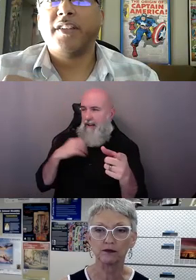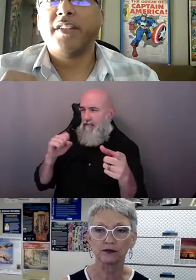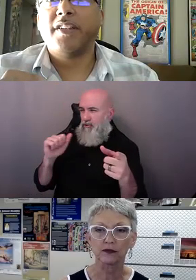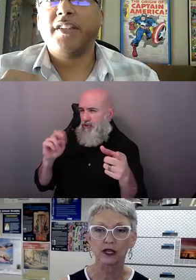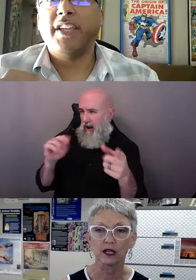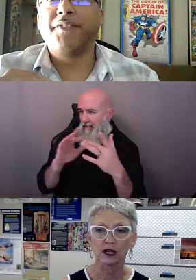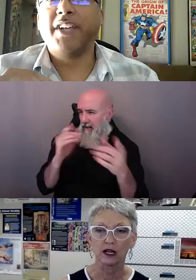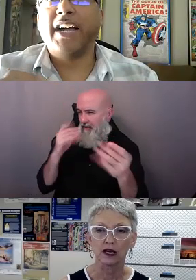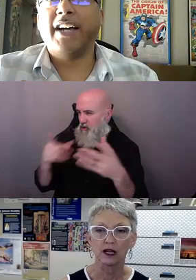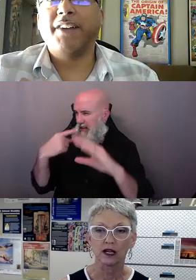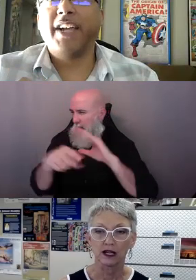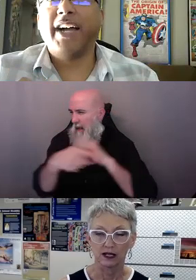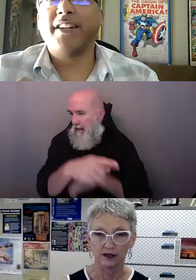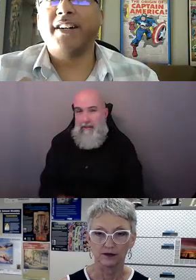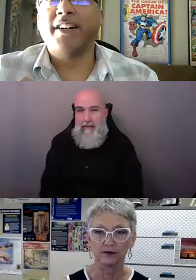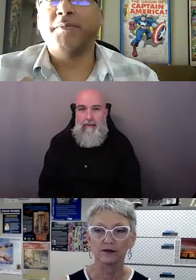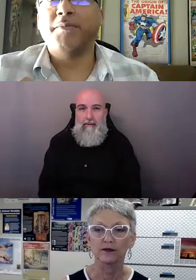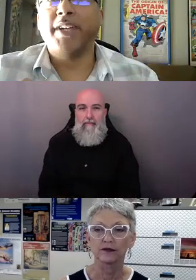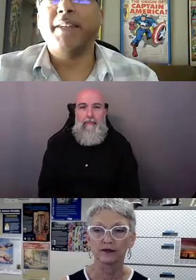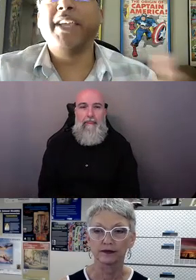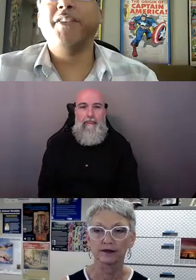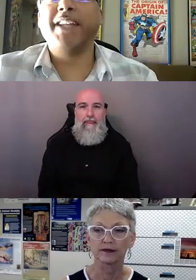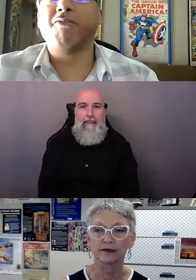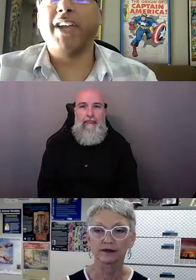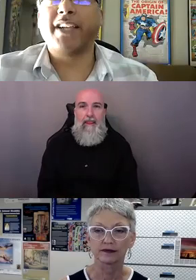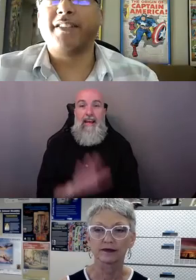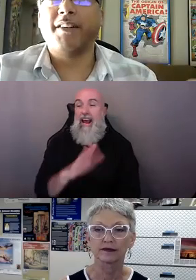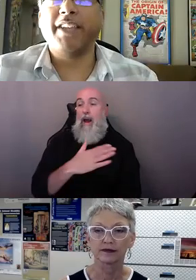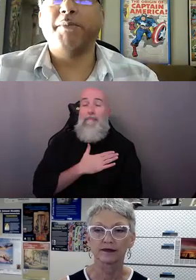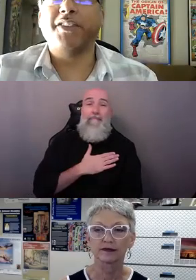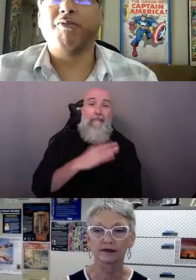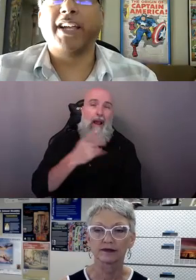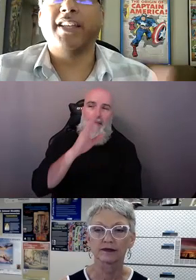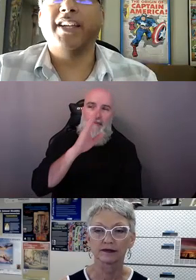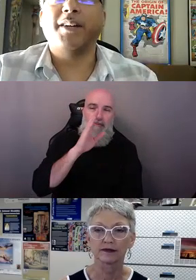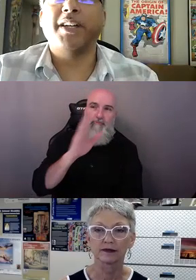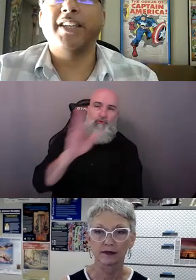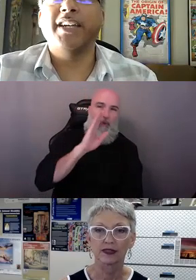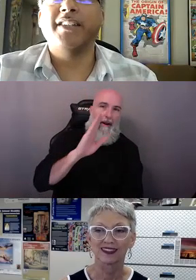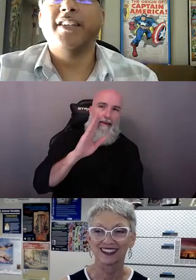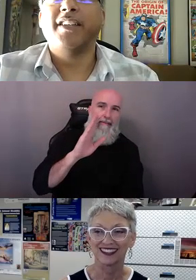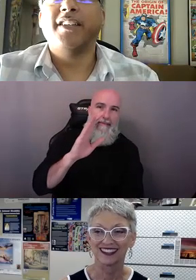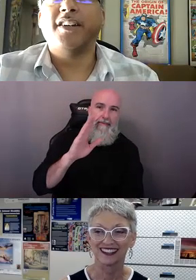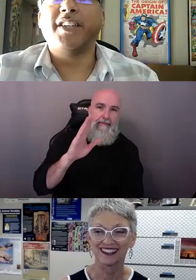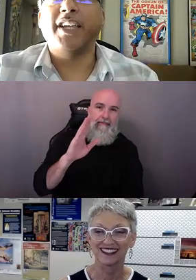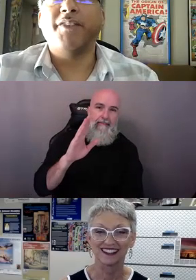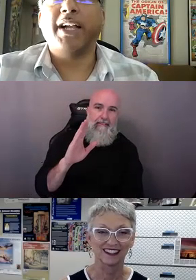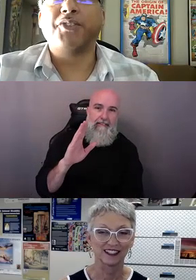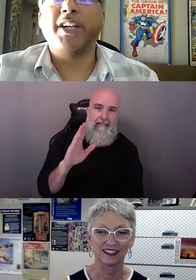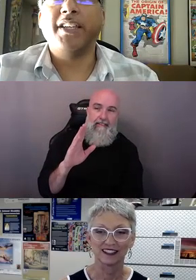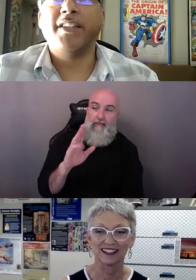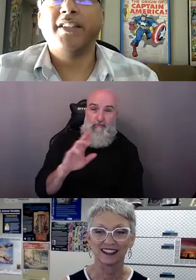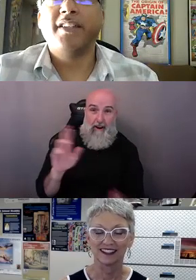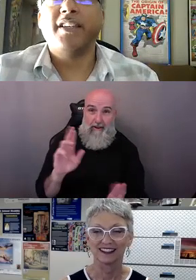him. yeah. I've got, and let me give you my direct. I'll give you my direct line. How about that? Okay,